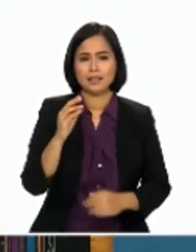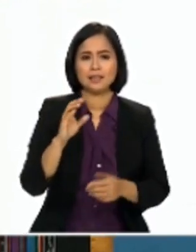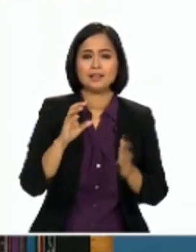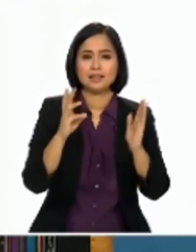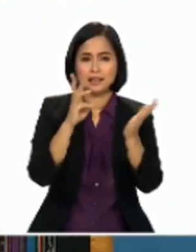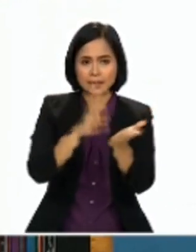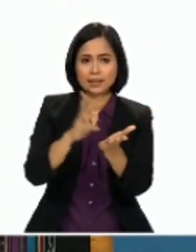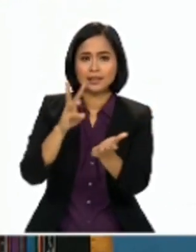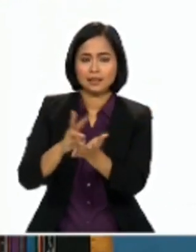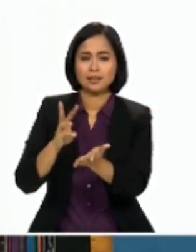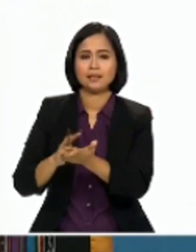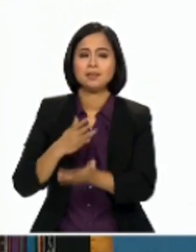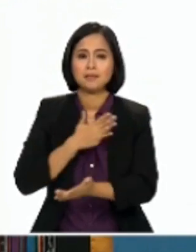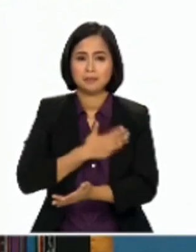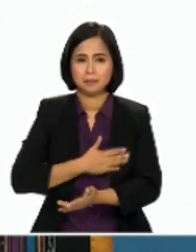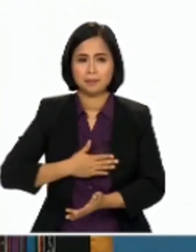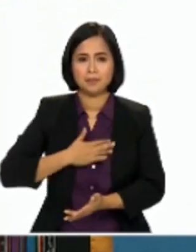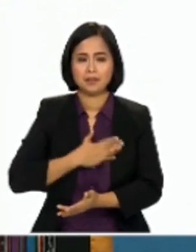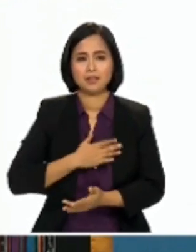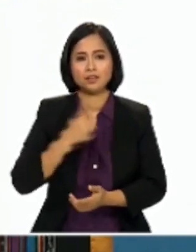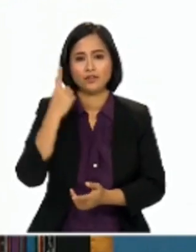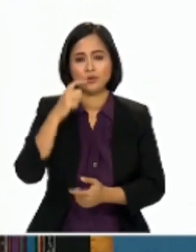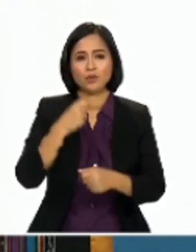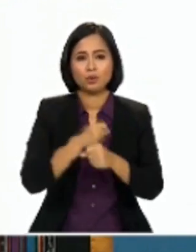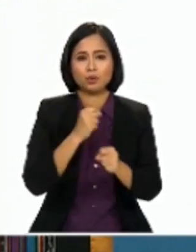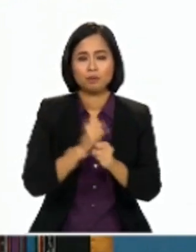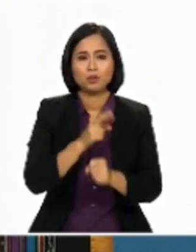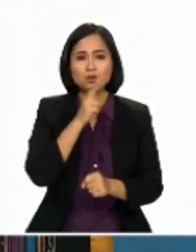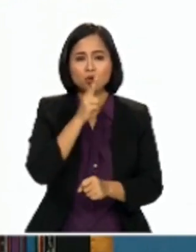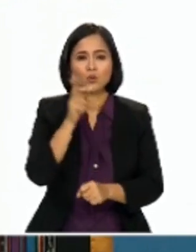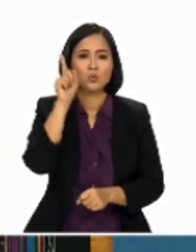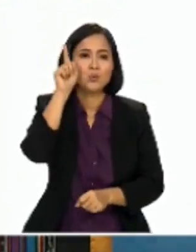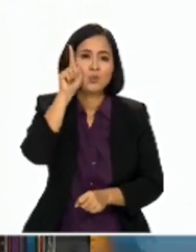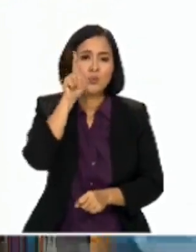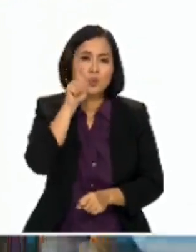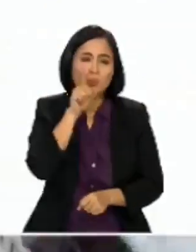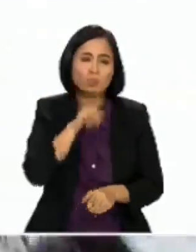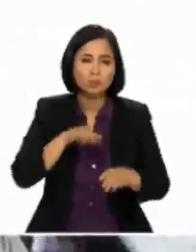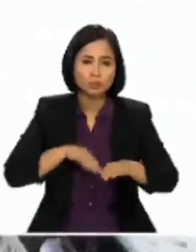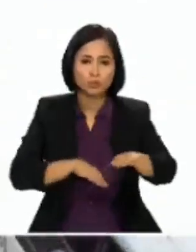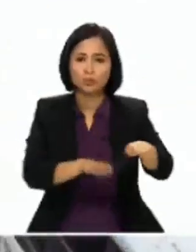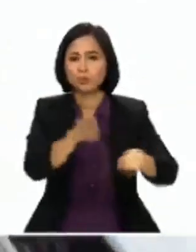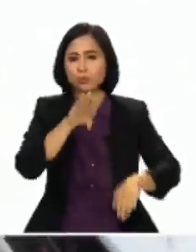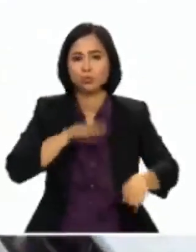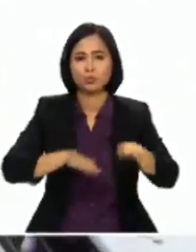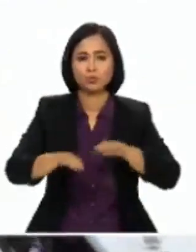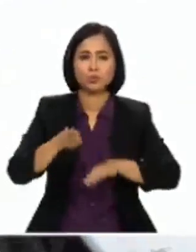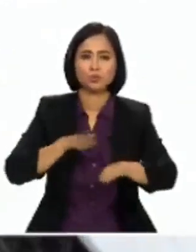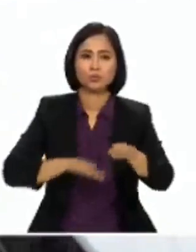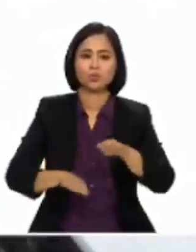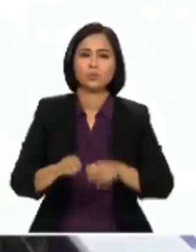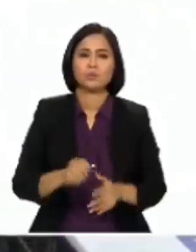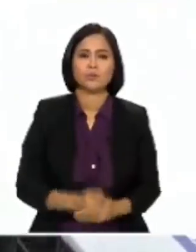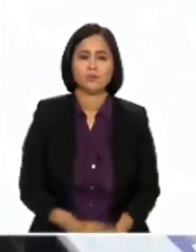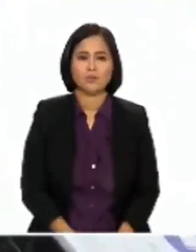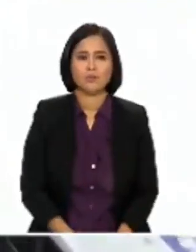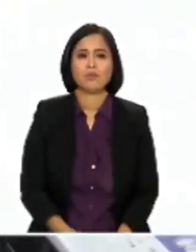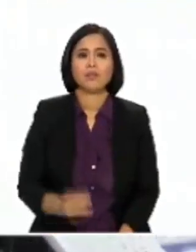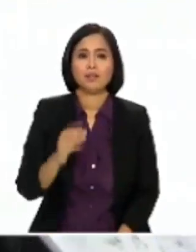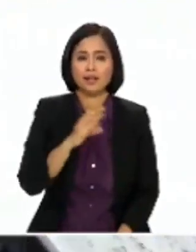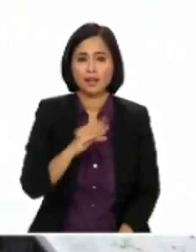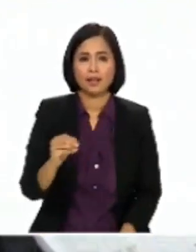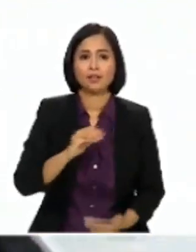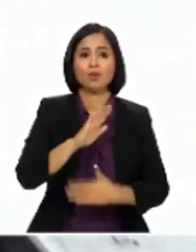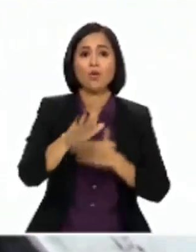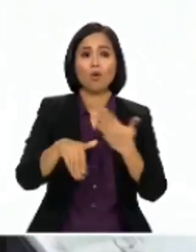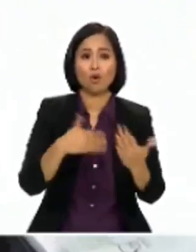undertake immediate action to ensure the speedy and smooth flow of vehicular traffic. Reclaim all